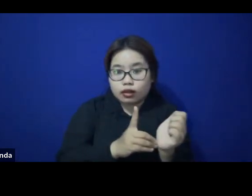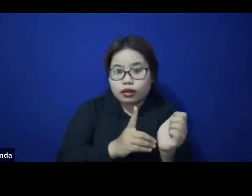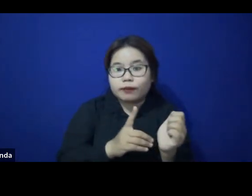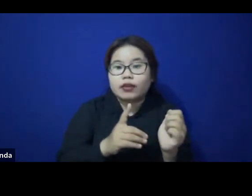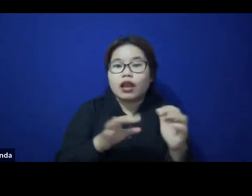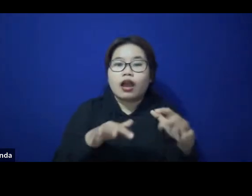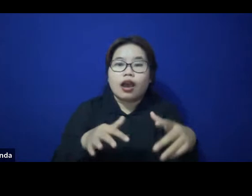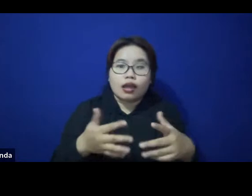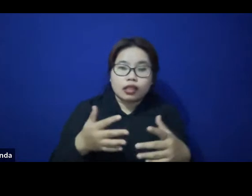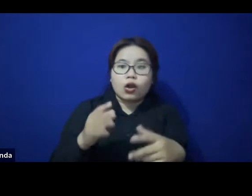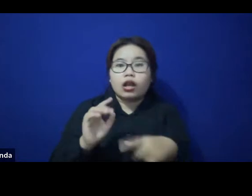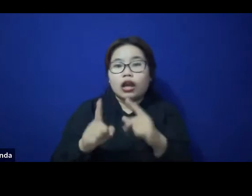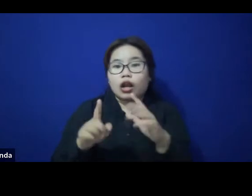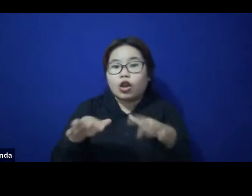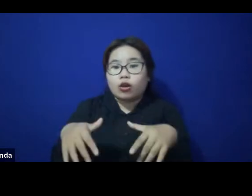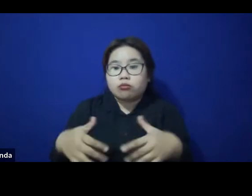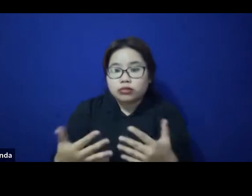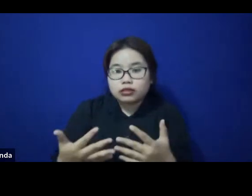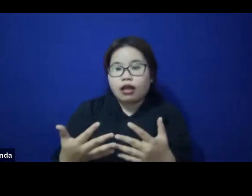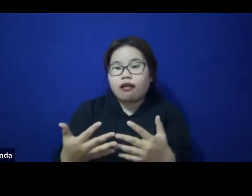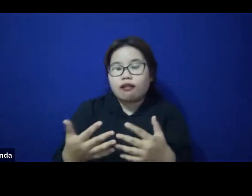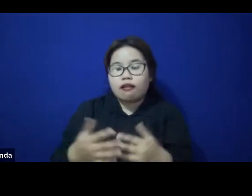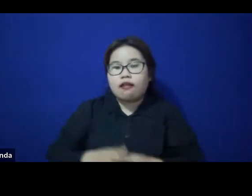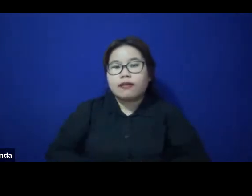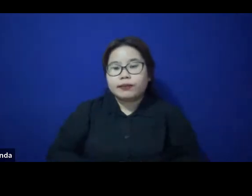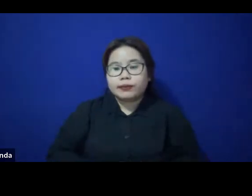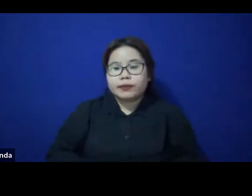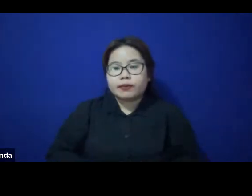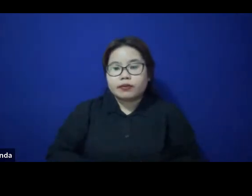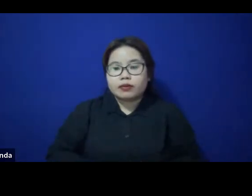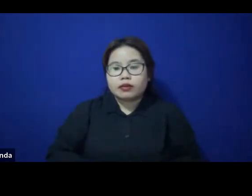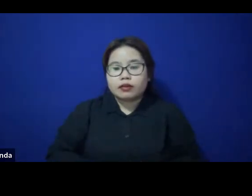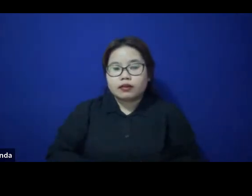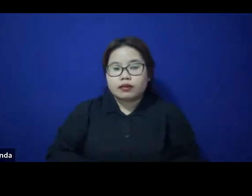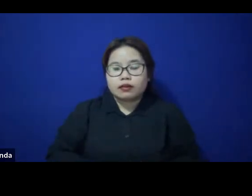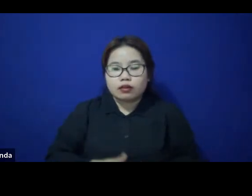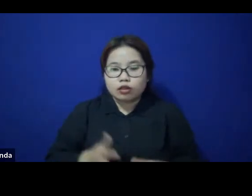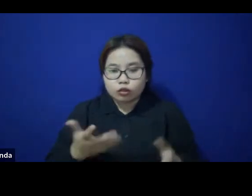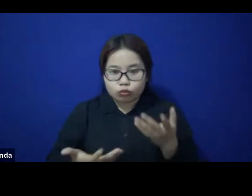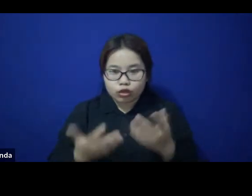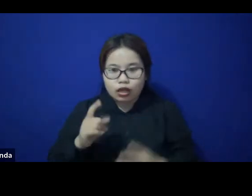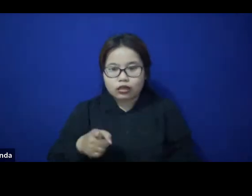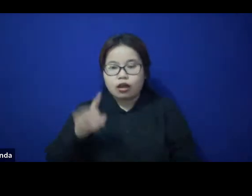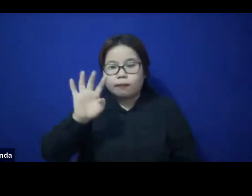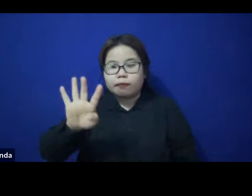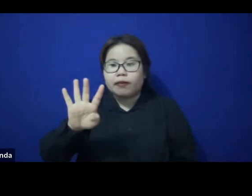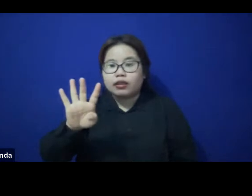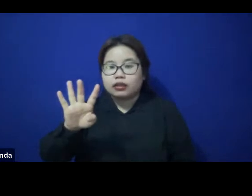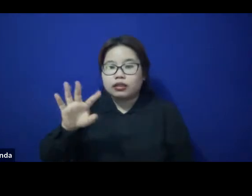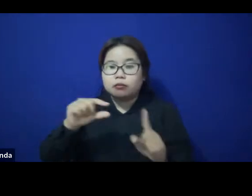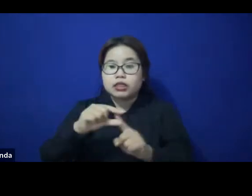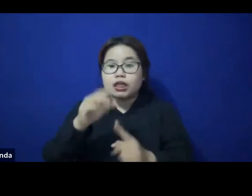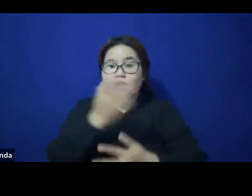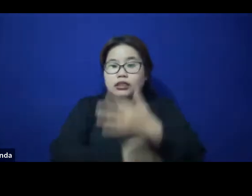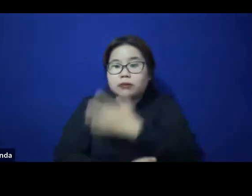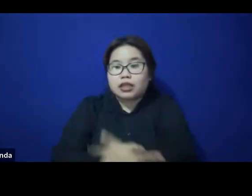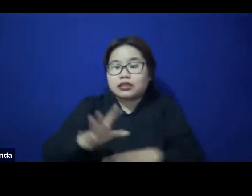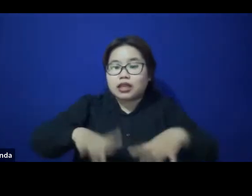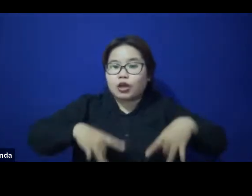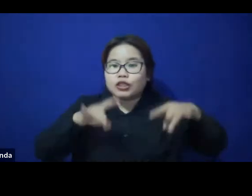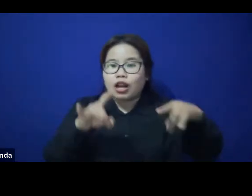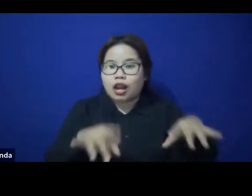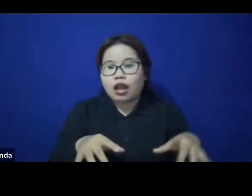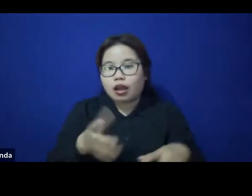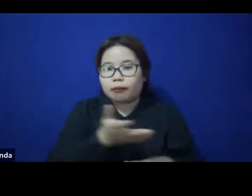and I drive off. For a person with disability in Australia, they have used their NDIS plan. They may